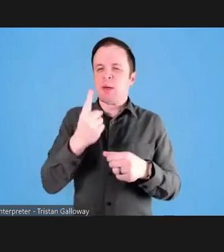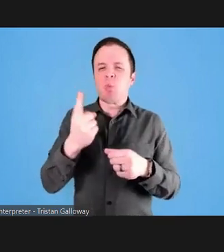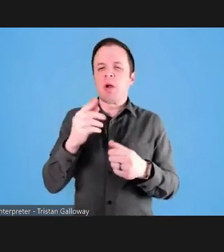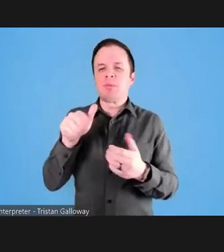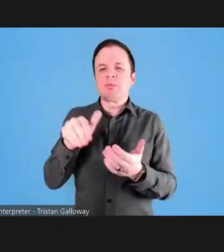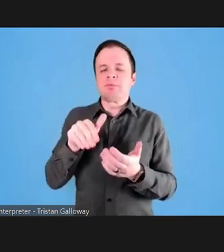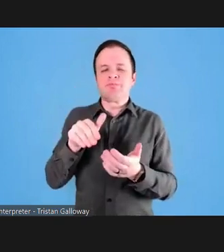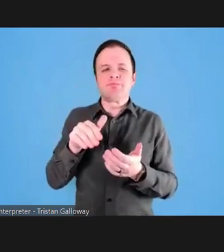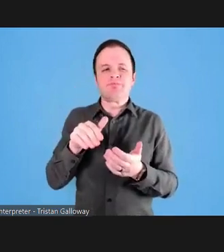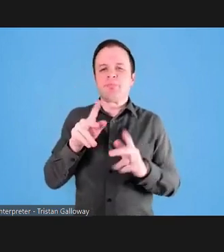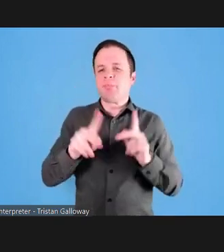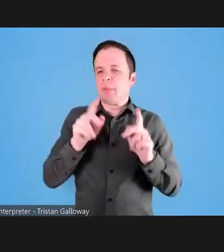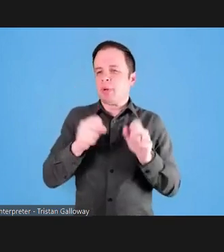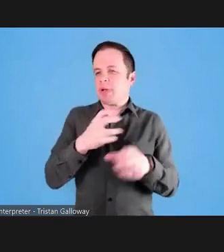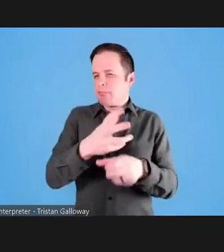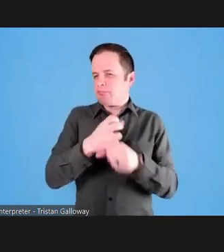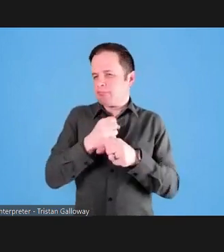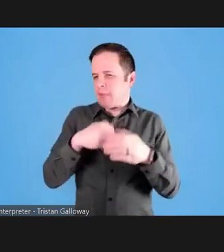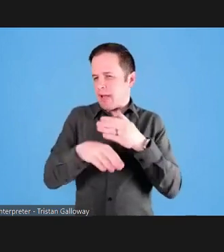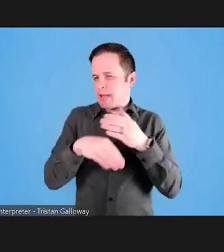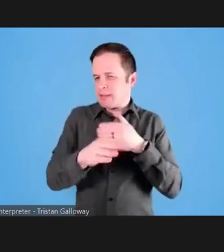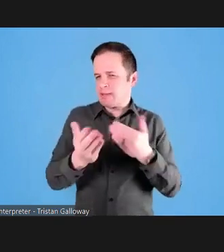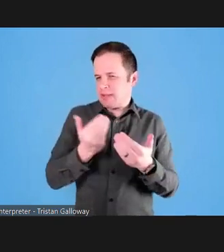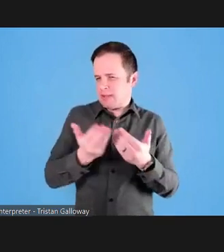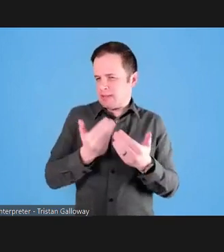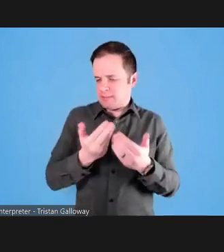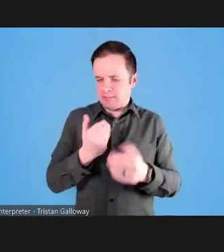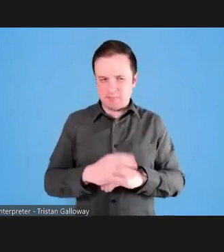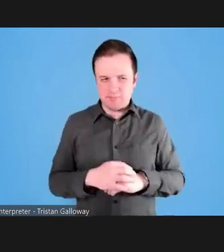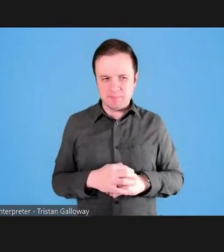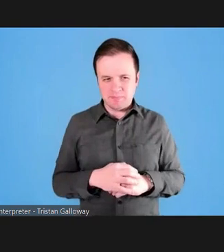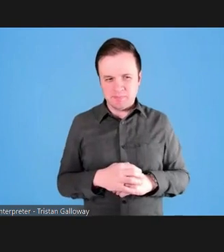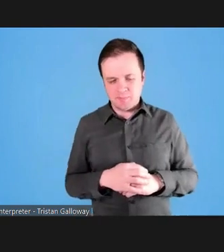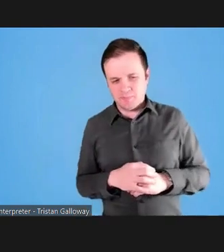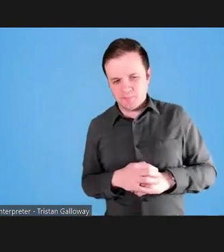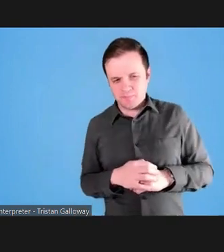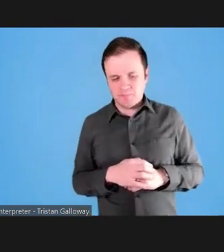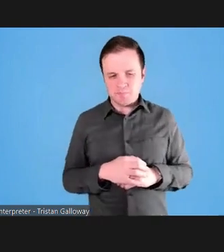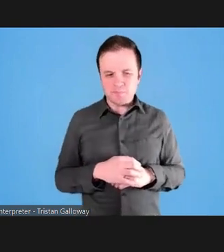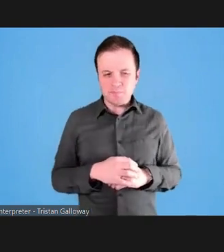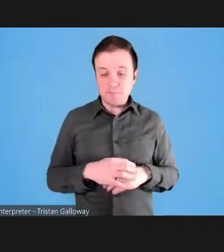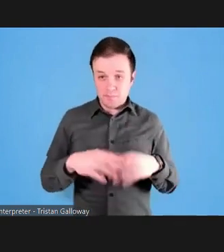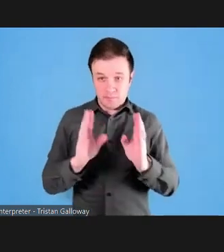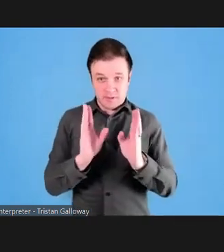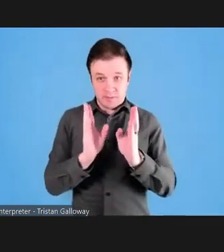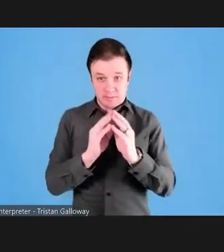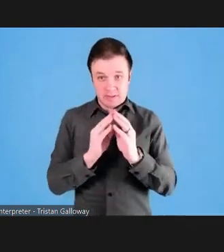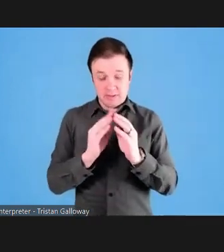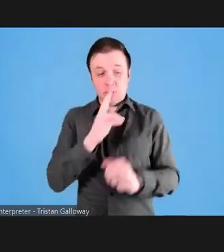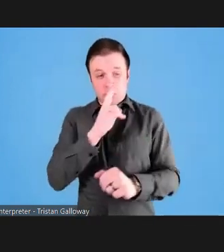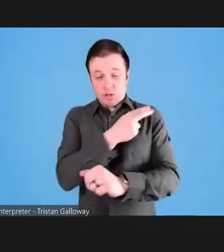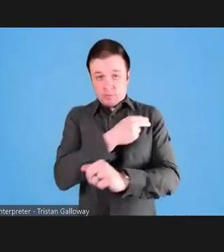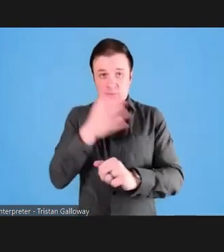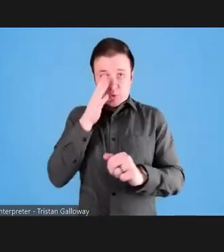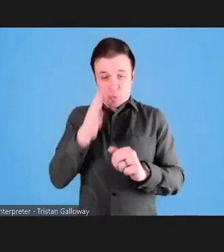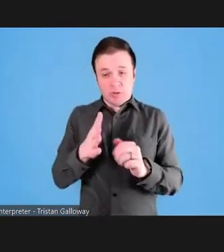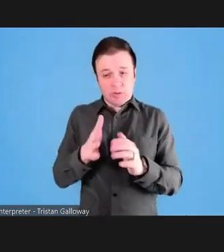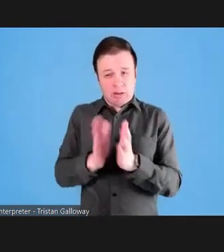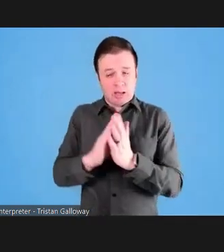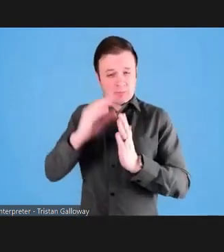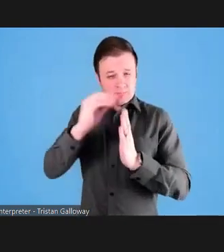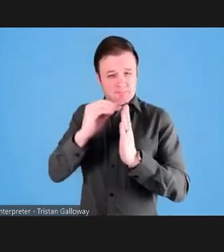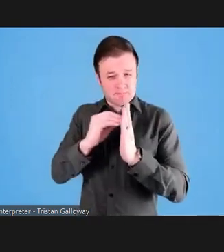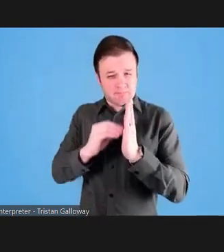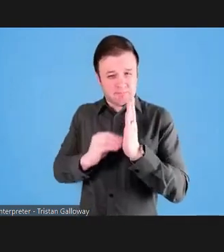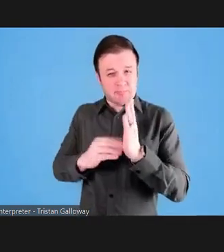and electronically, for ease of staff access. During the meeting, the hospital will be asked to complete it and